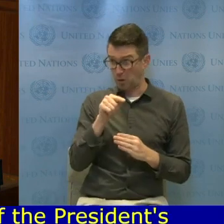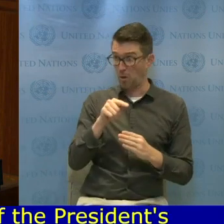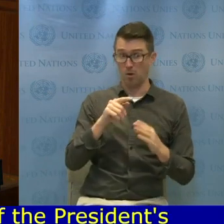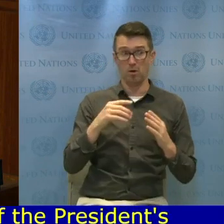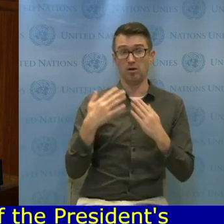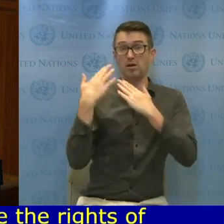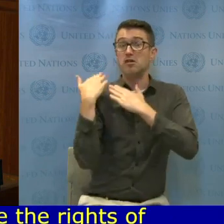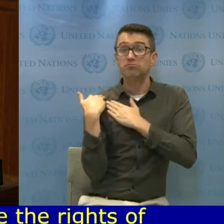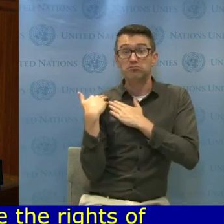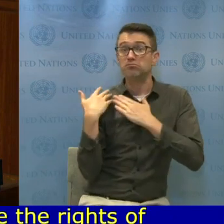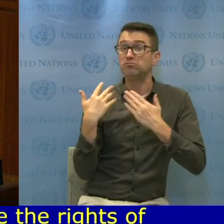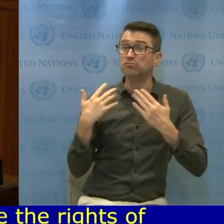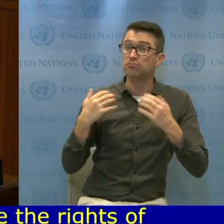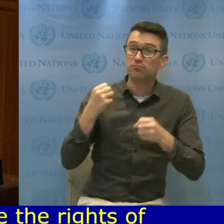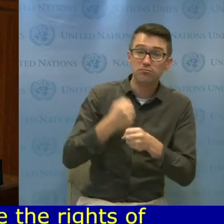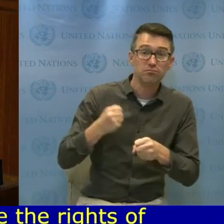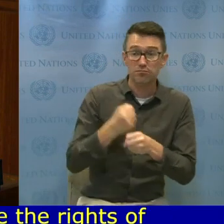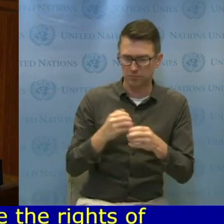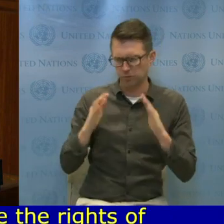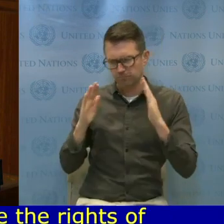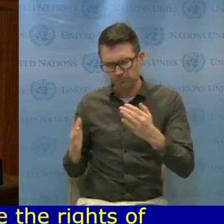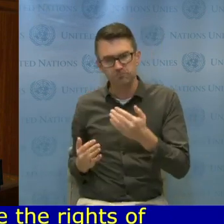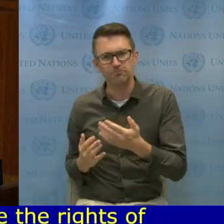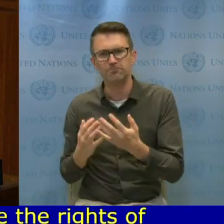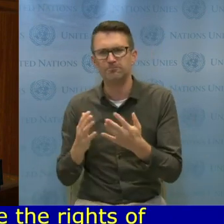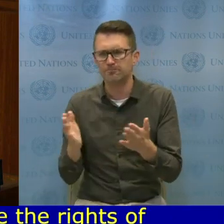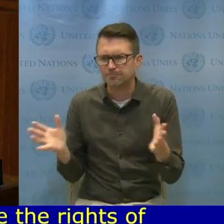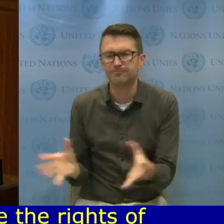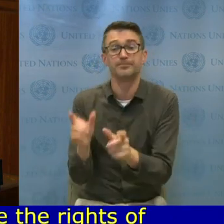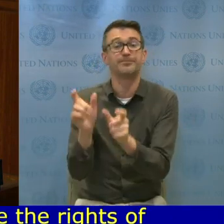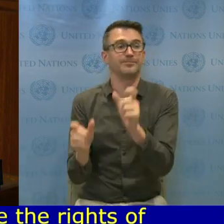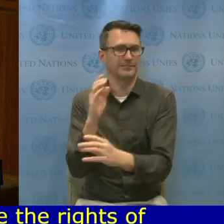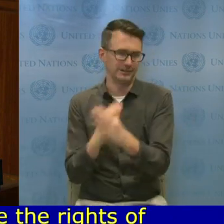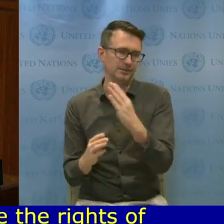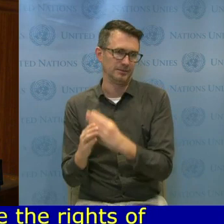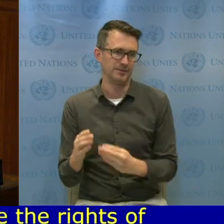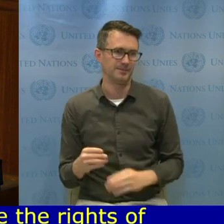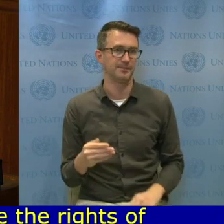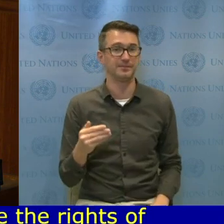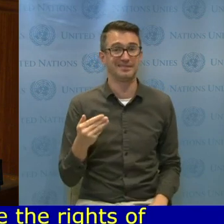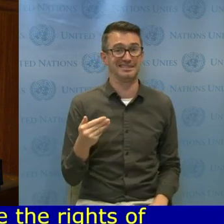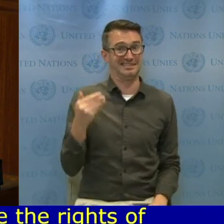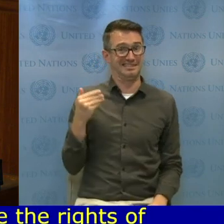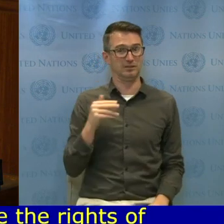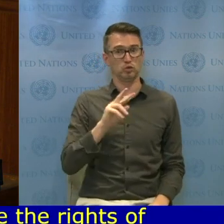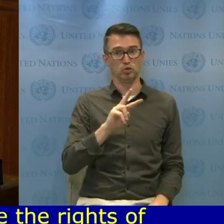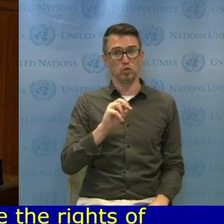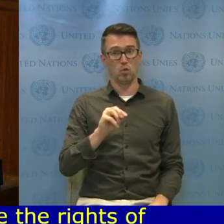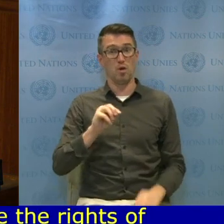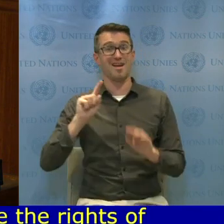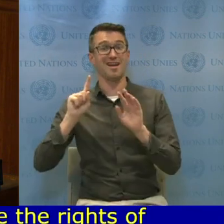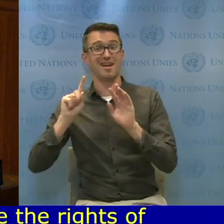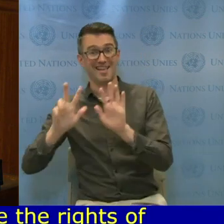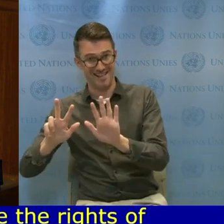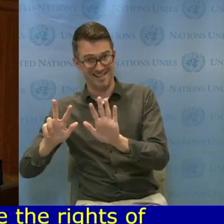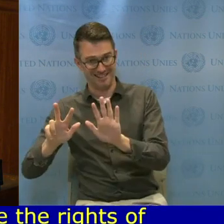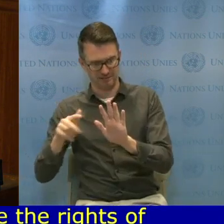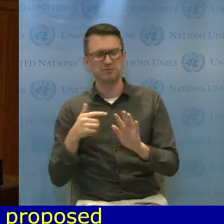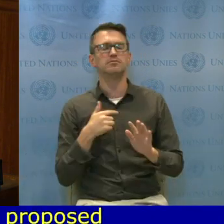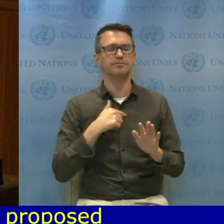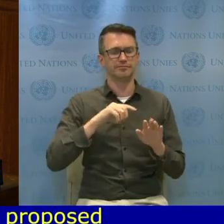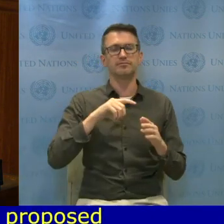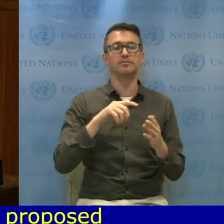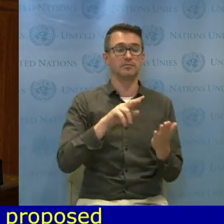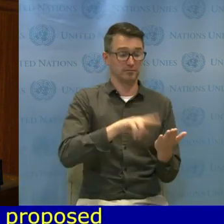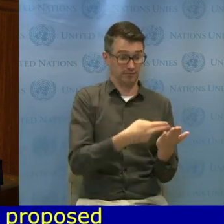Afghanistan proposed amendment and major changes into the law on the rights and benefits of persons with disabilities, which promotes their integration